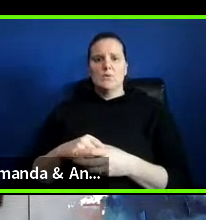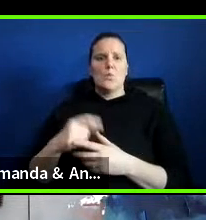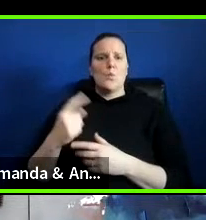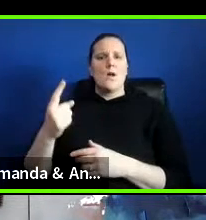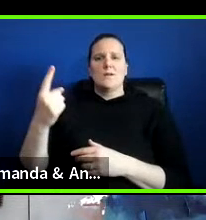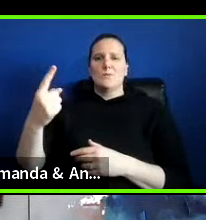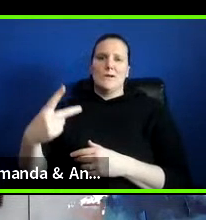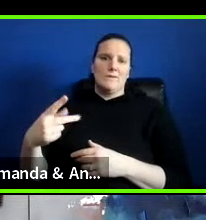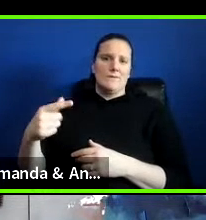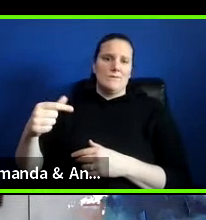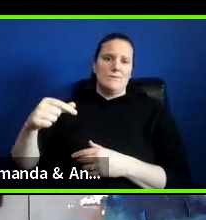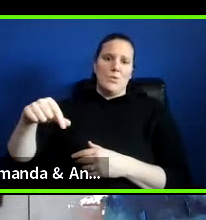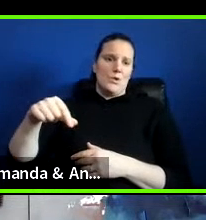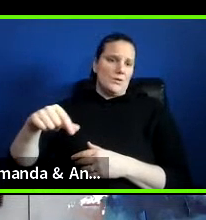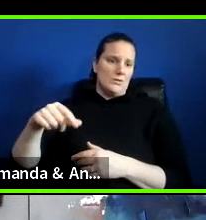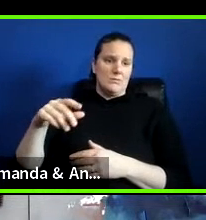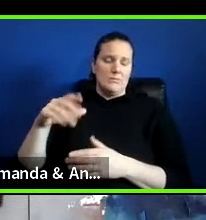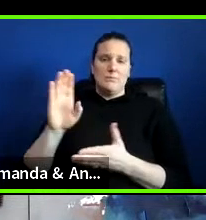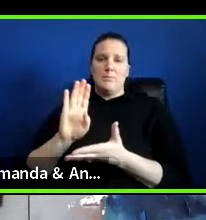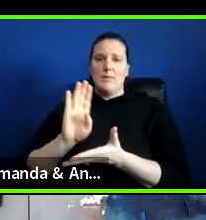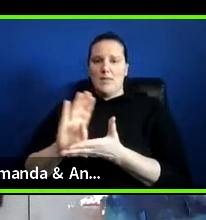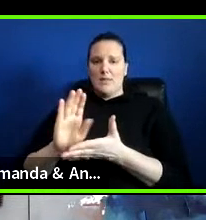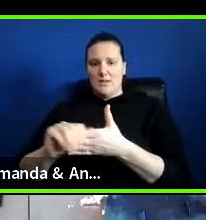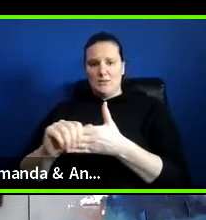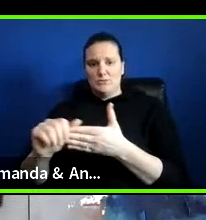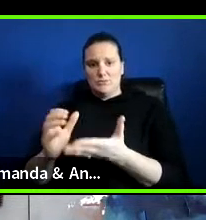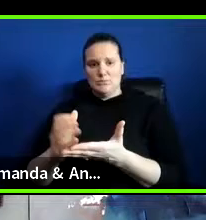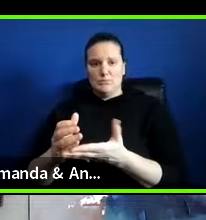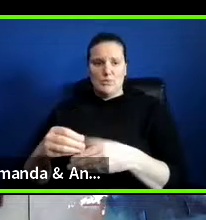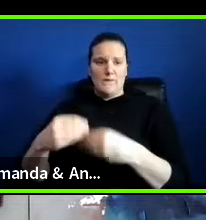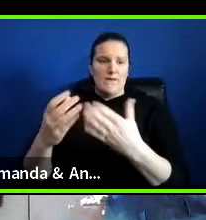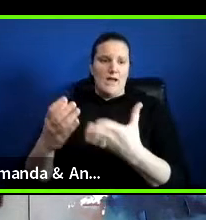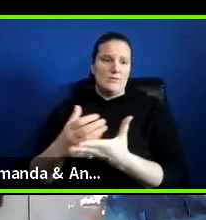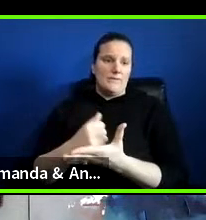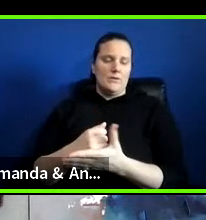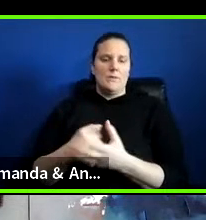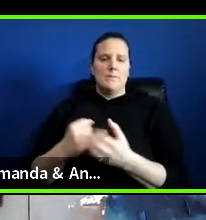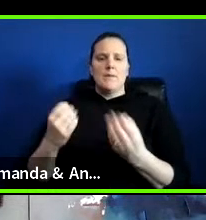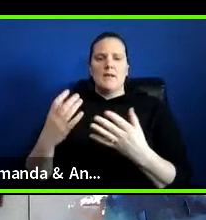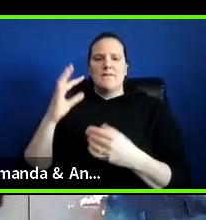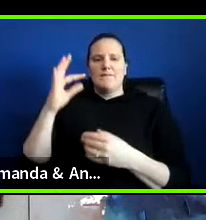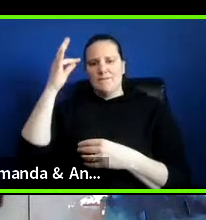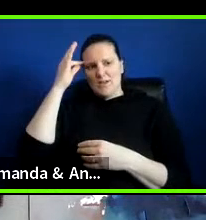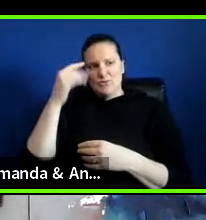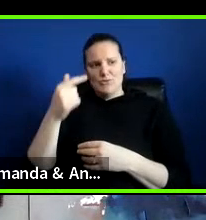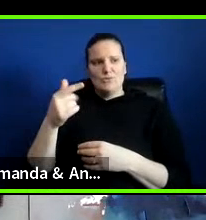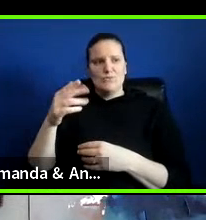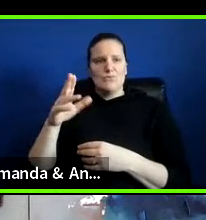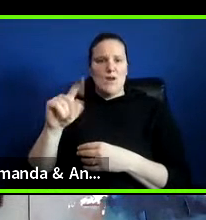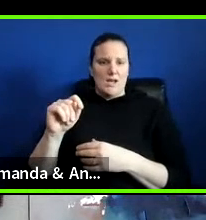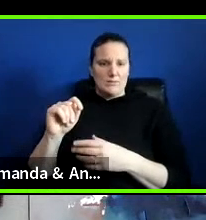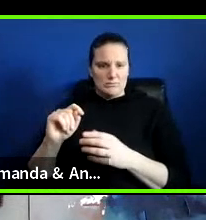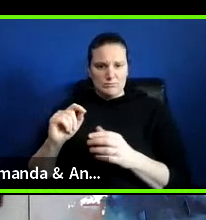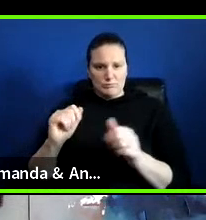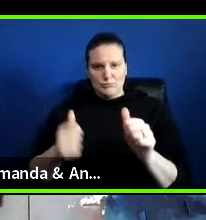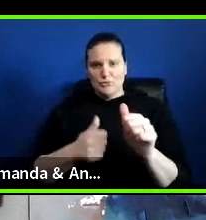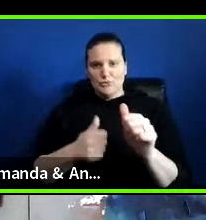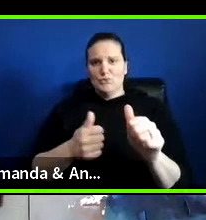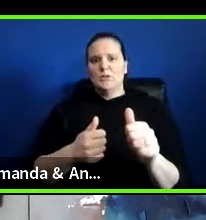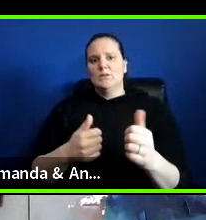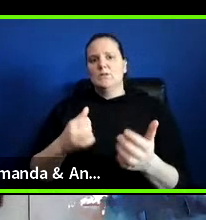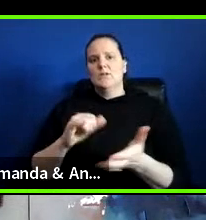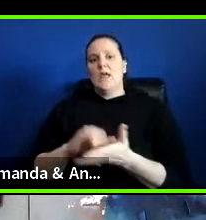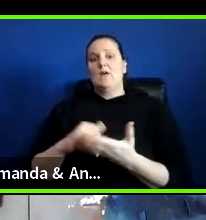$1.25 billion range to provide revenue. We have a number of federal grants we're pursuing, and so you know,